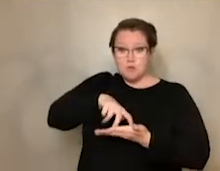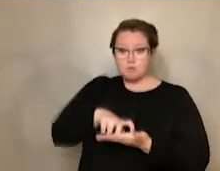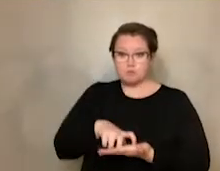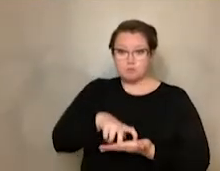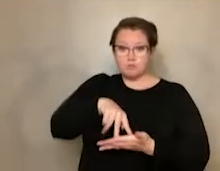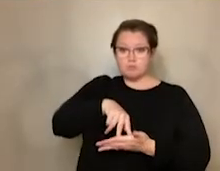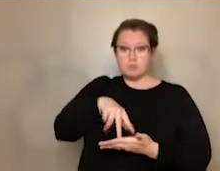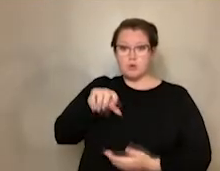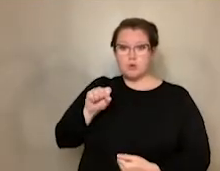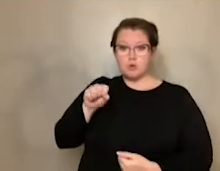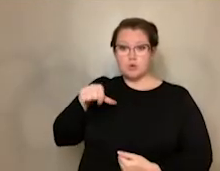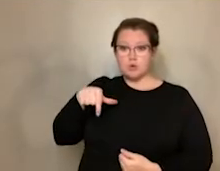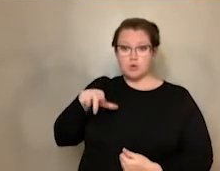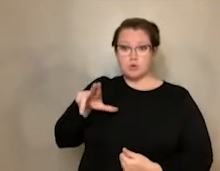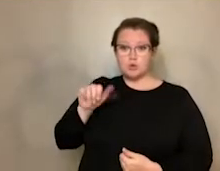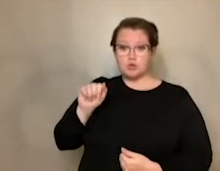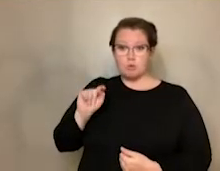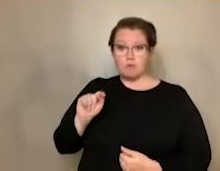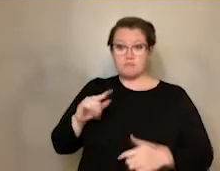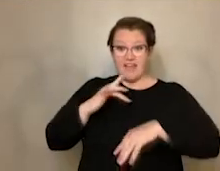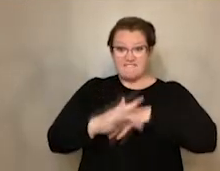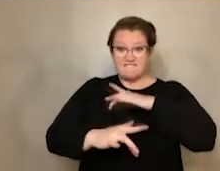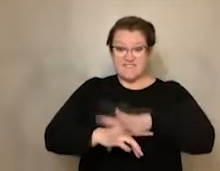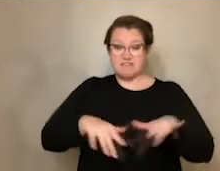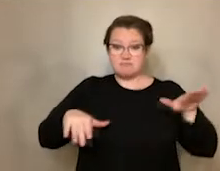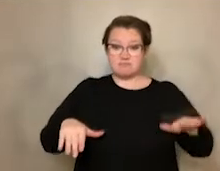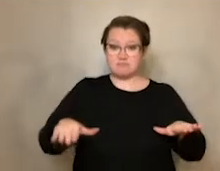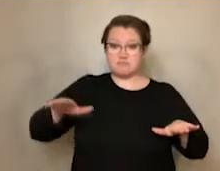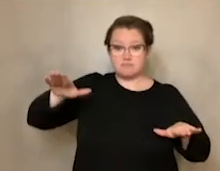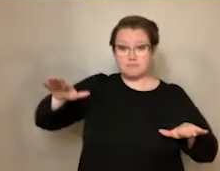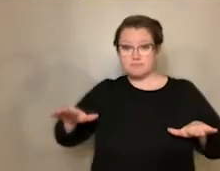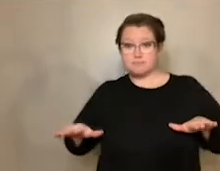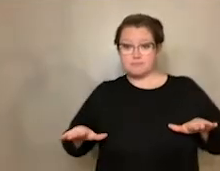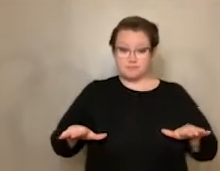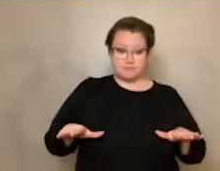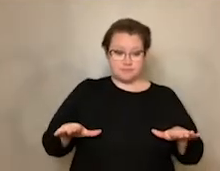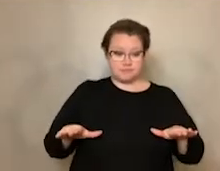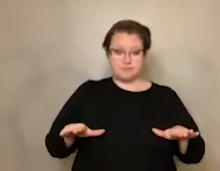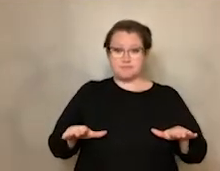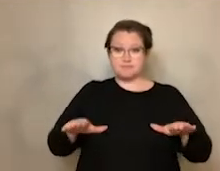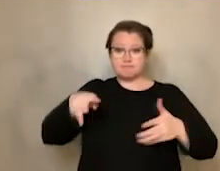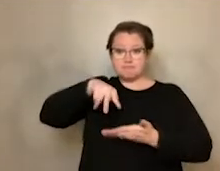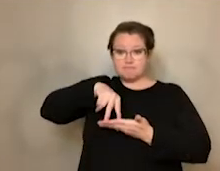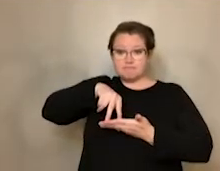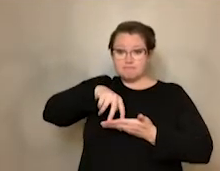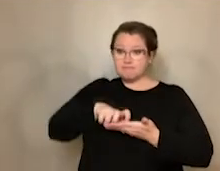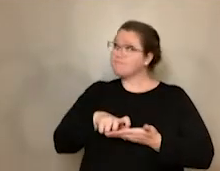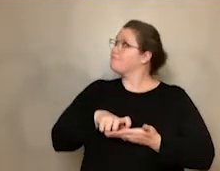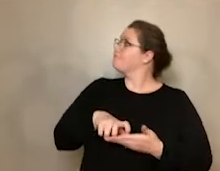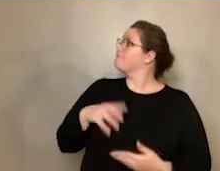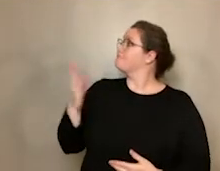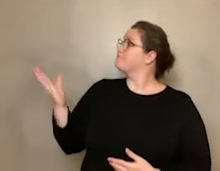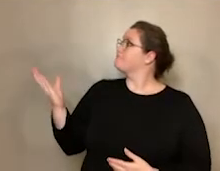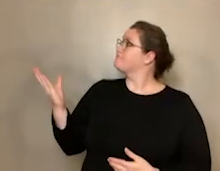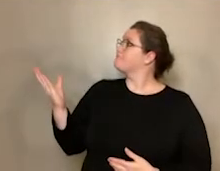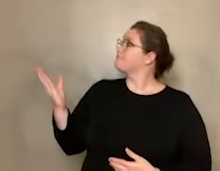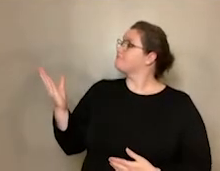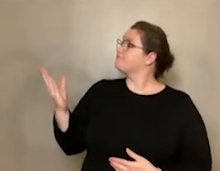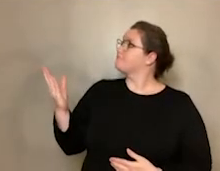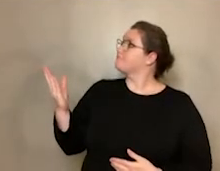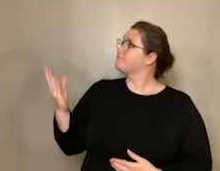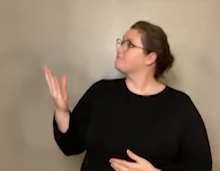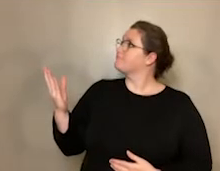So you start with your feet as wide as your shoulders, bring your arms out in front, drop your hips down even with your knees. So it looks